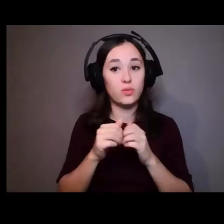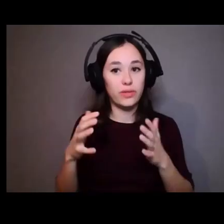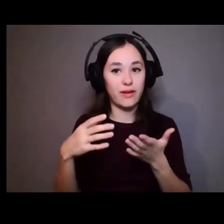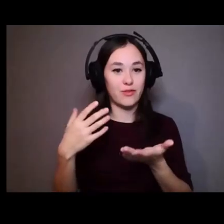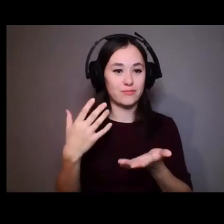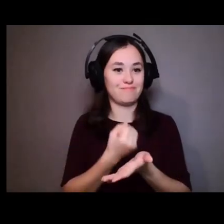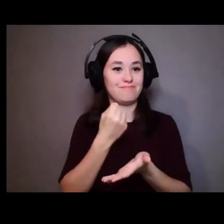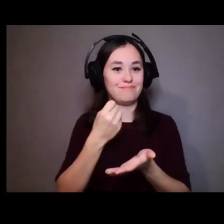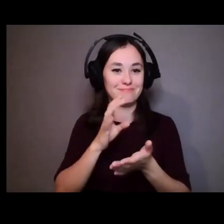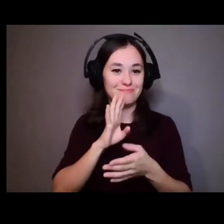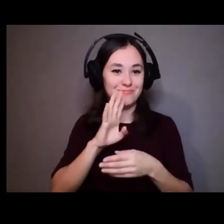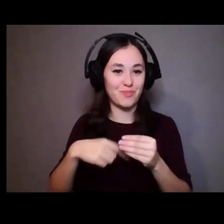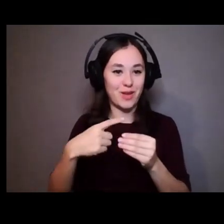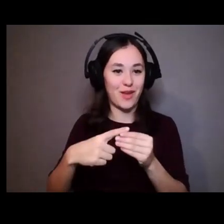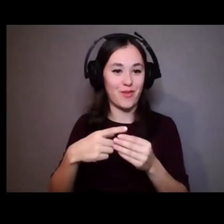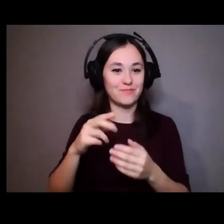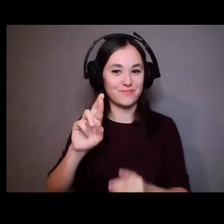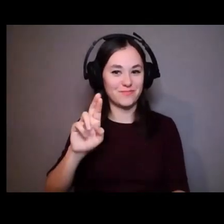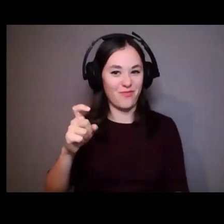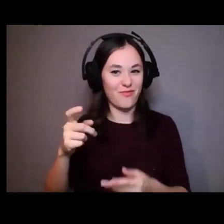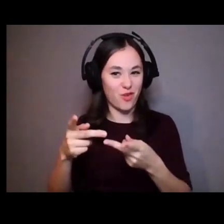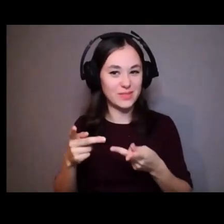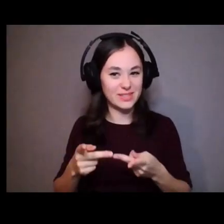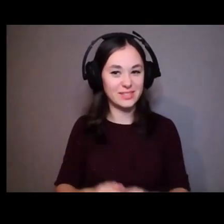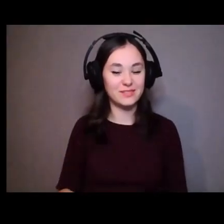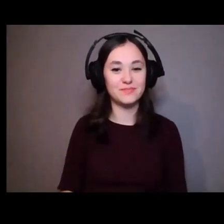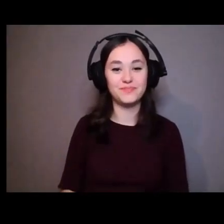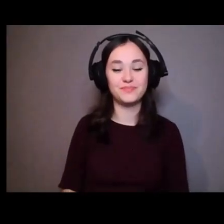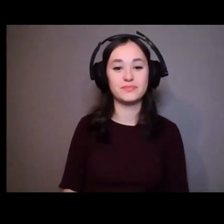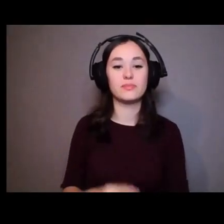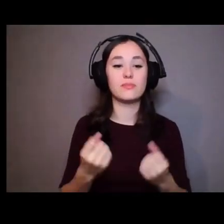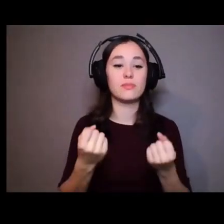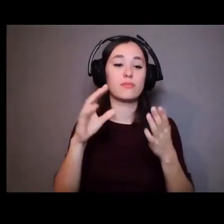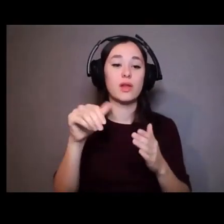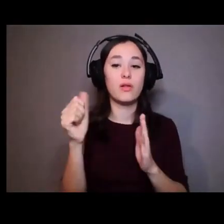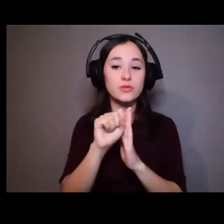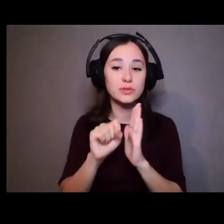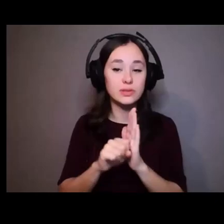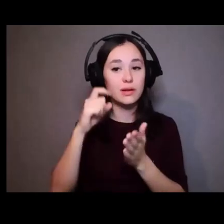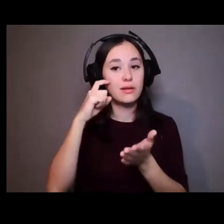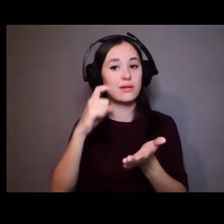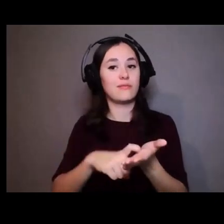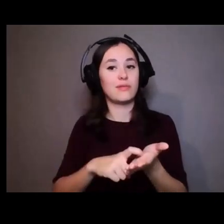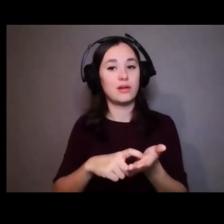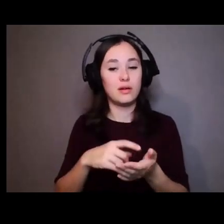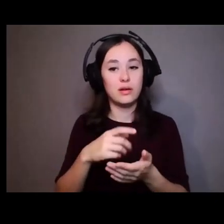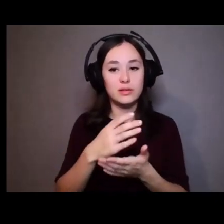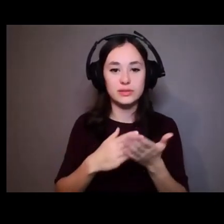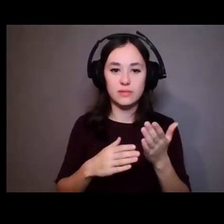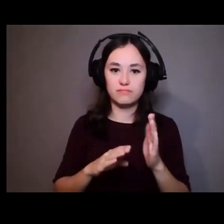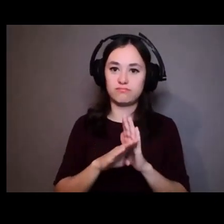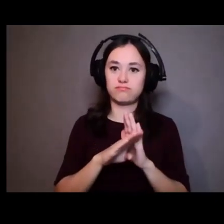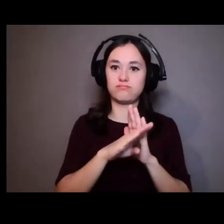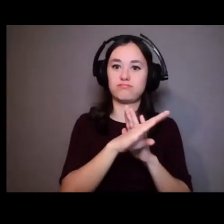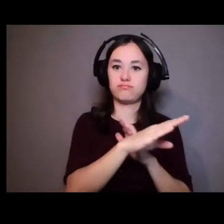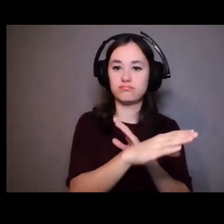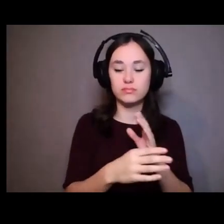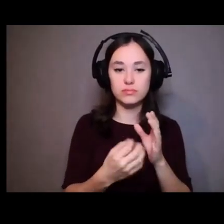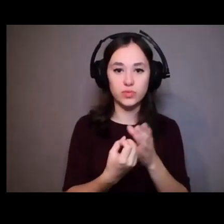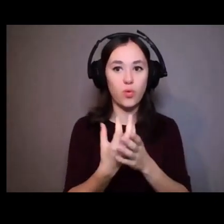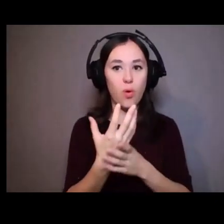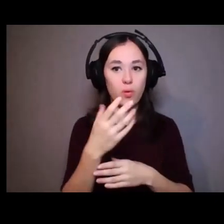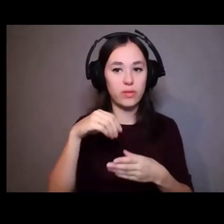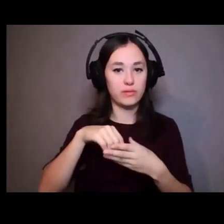pharmacy. Many states, in addition to Colorado, have identified concerning trends related to growth in pharmacy